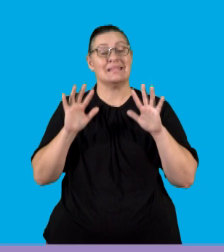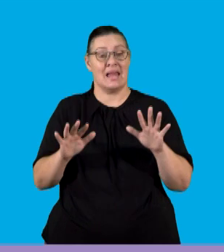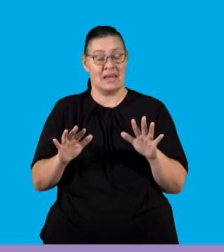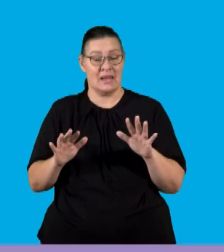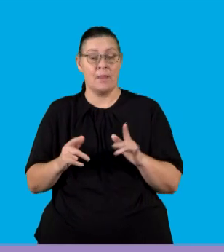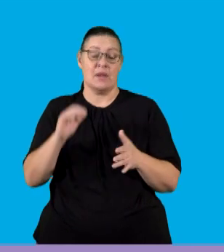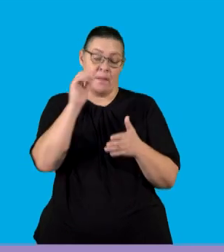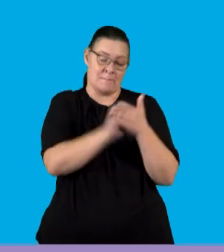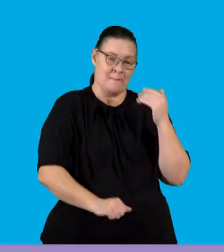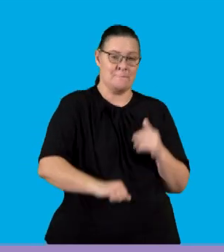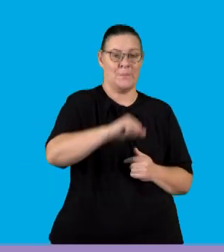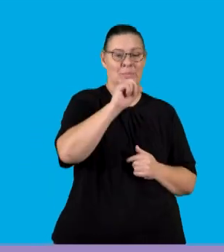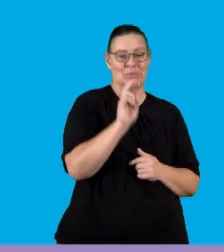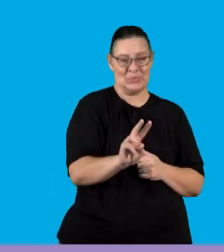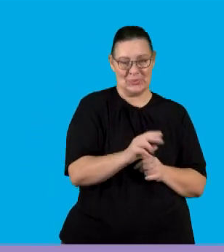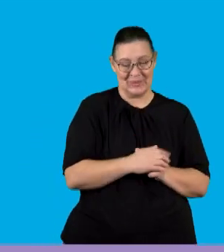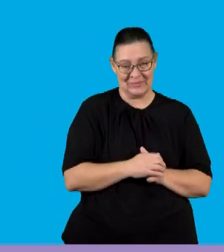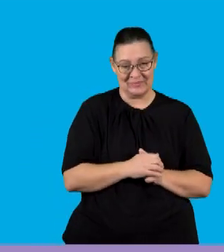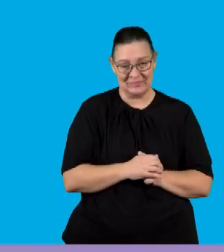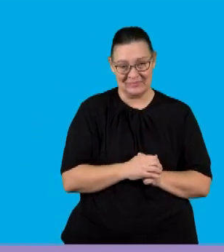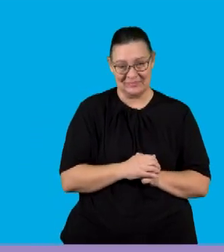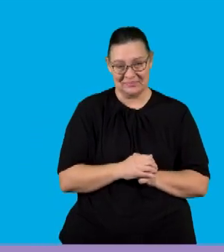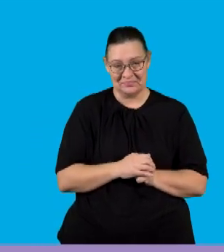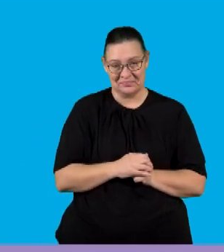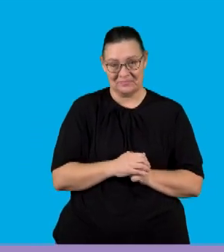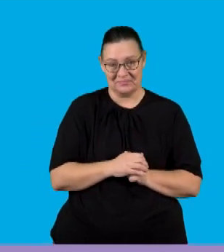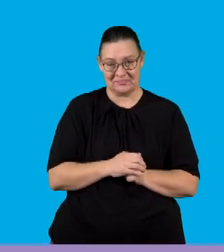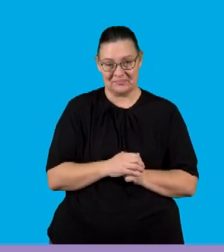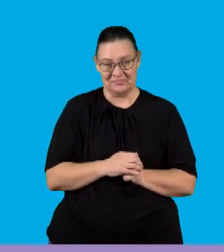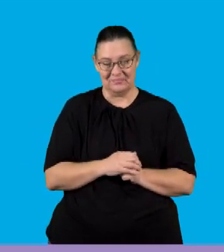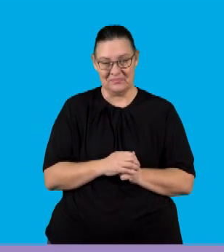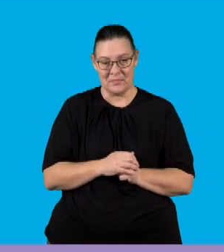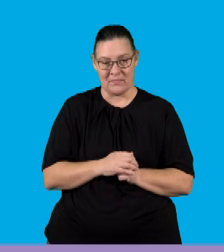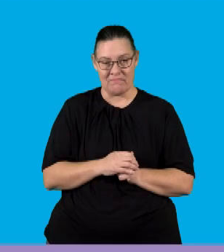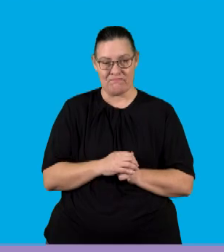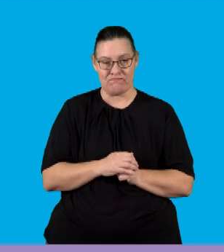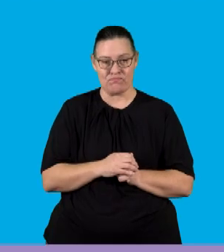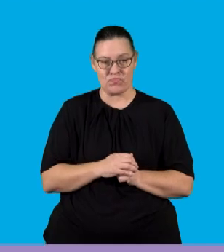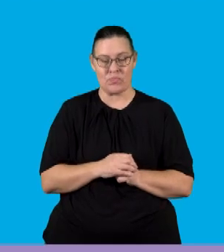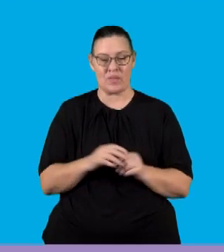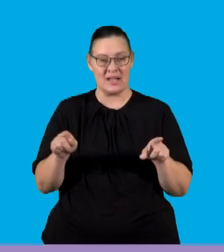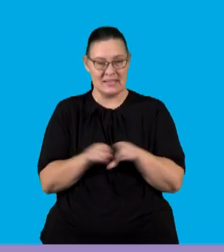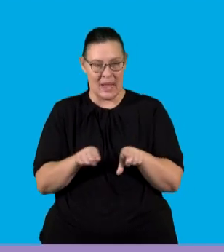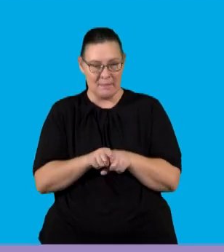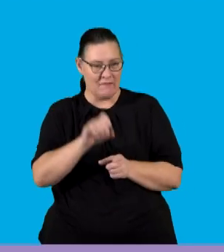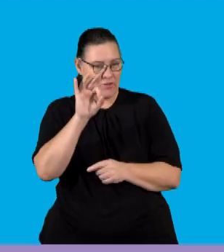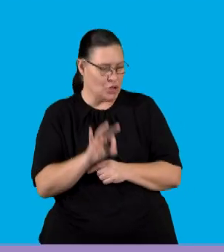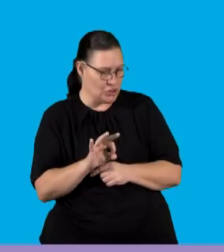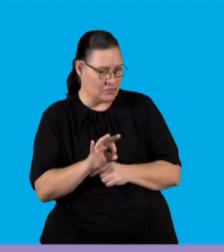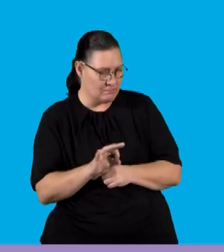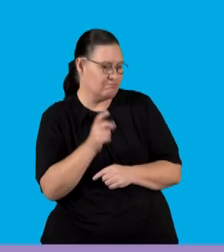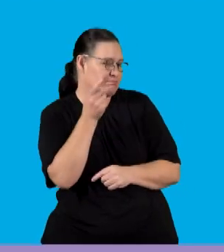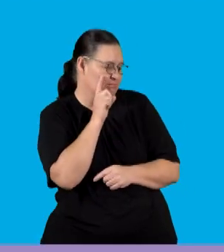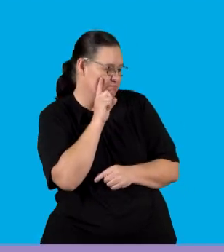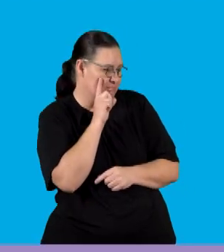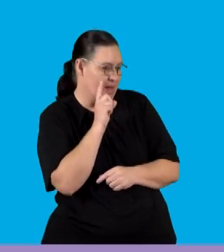10 from that 12? Yes, again, we are going to subtract by 2. Is this the same for the third